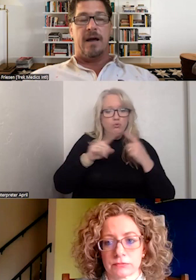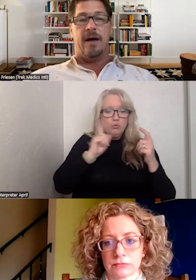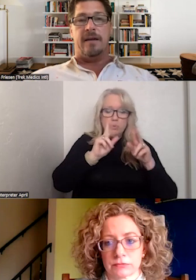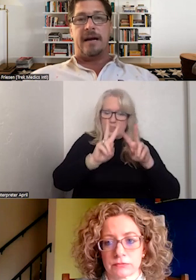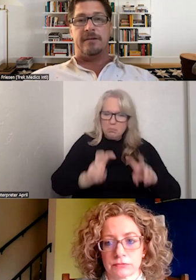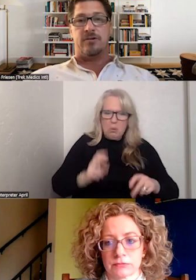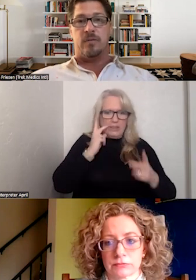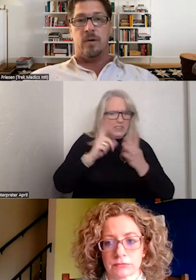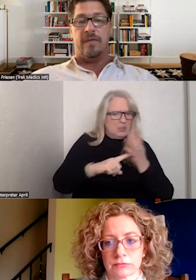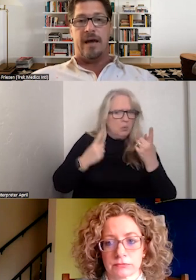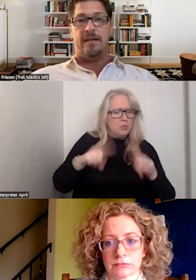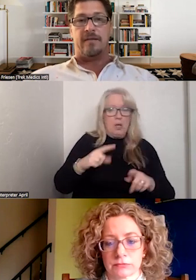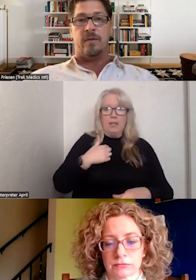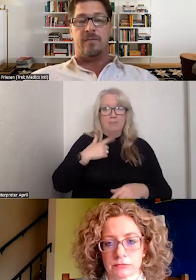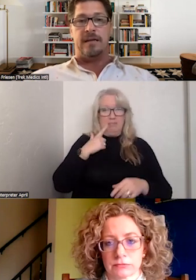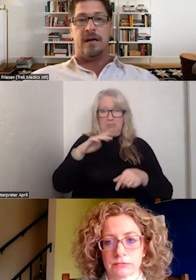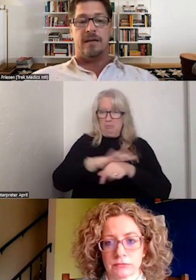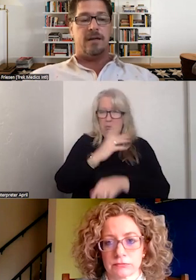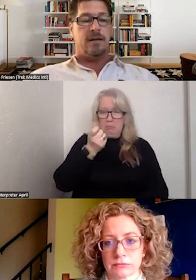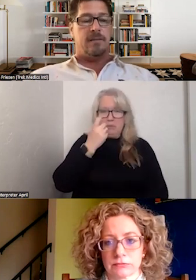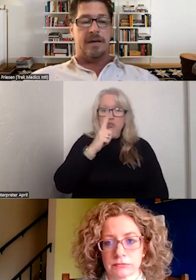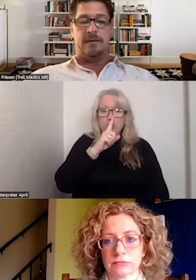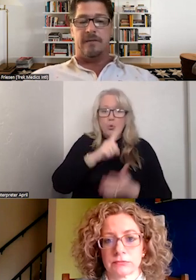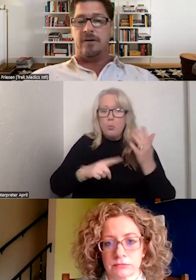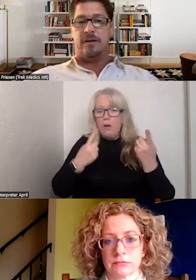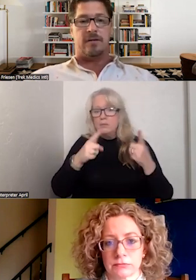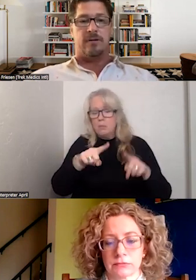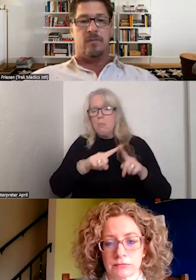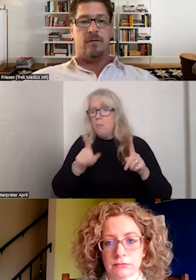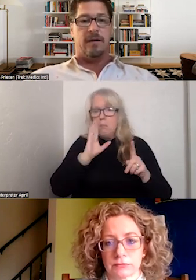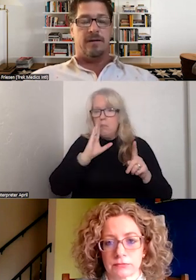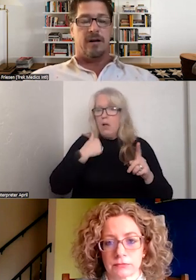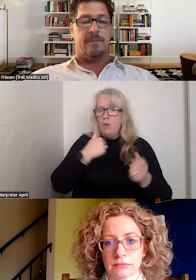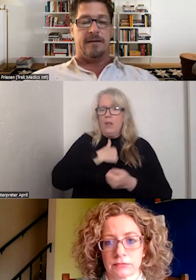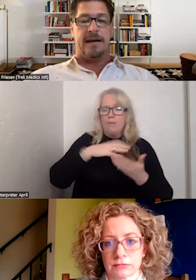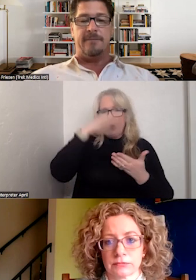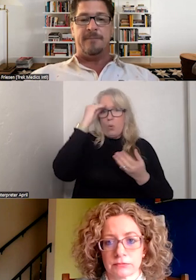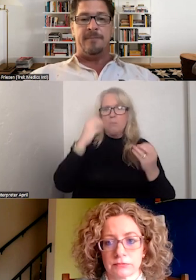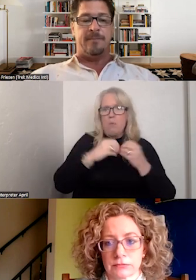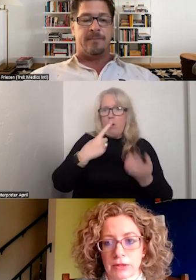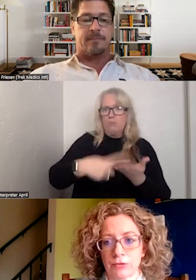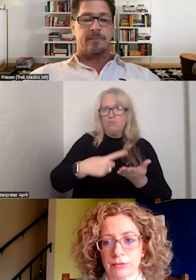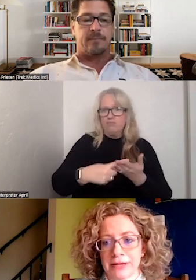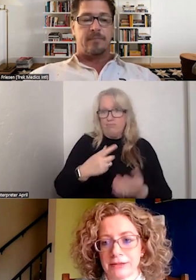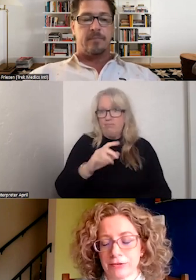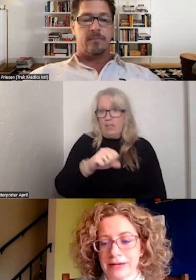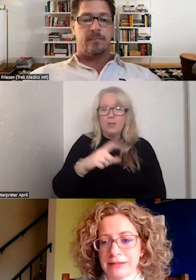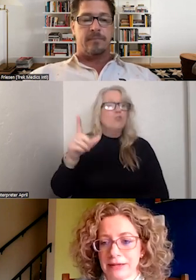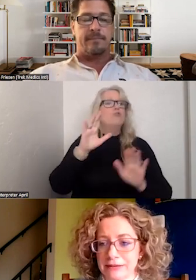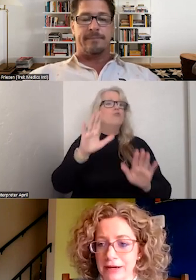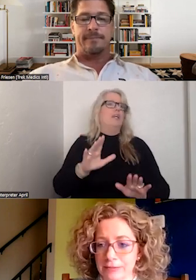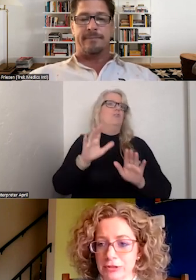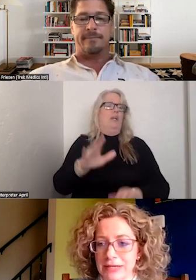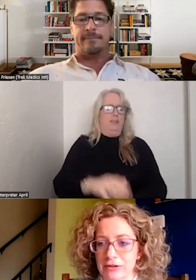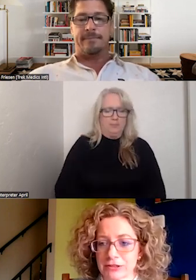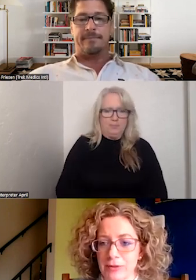going on. I'm not entirely sure what that is, what's being done, but I'd love to learn more and talk about that. Great, great.